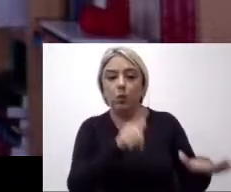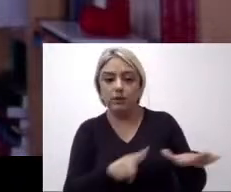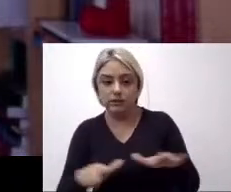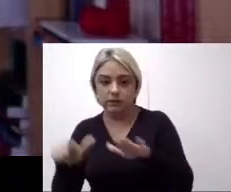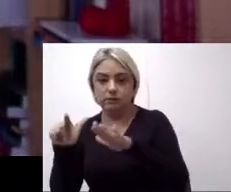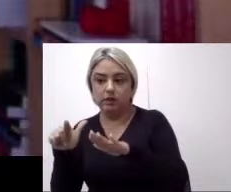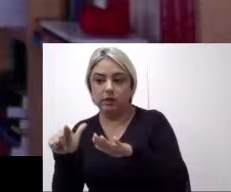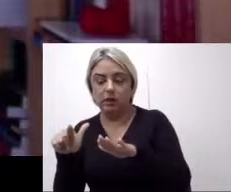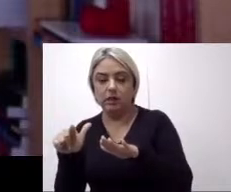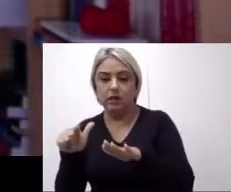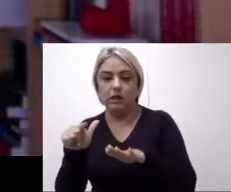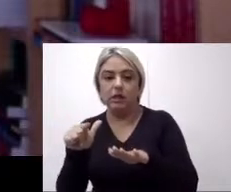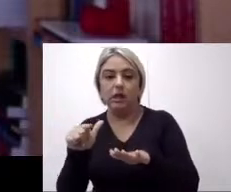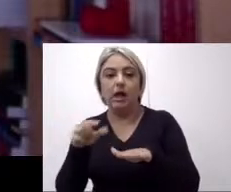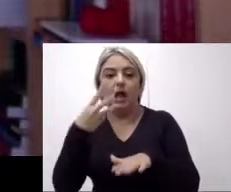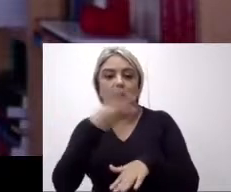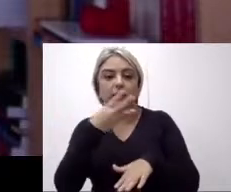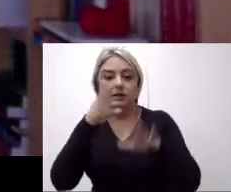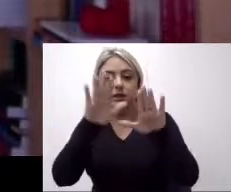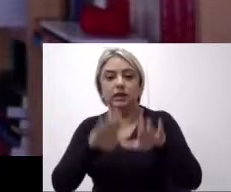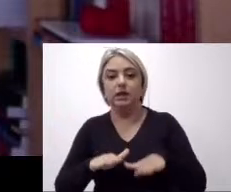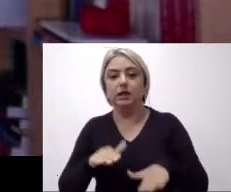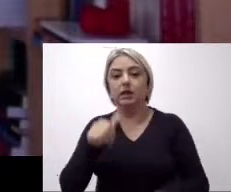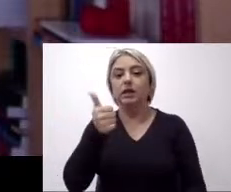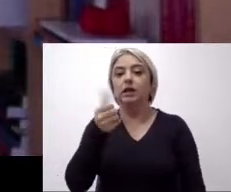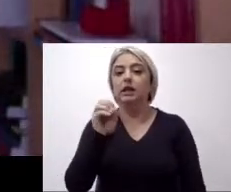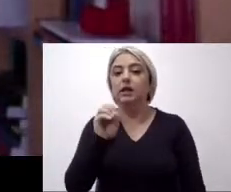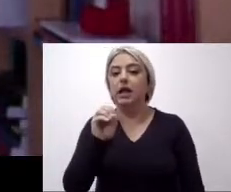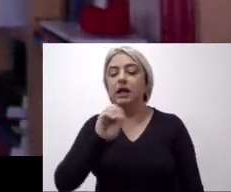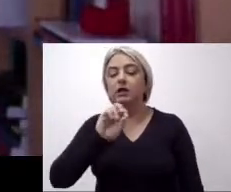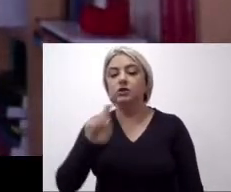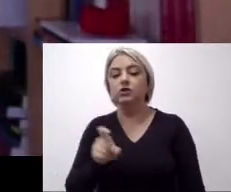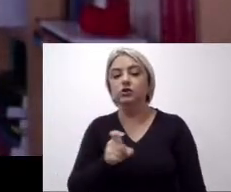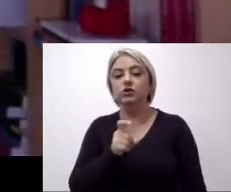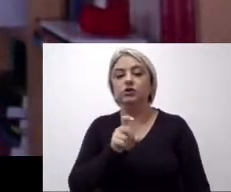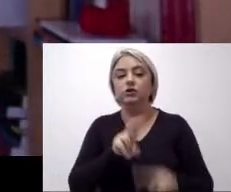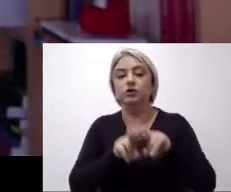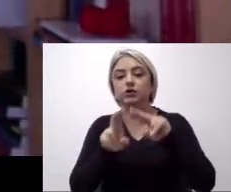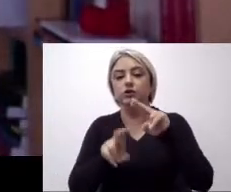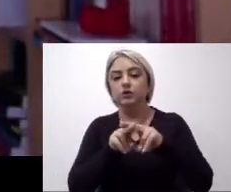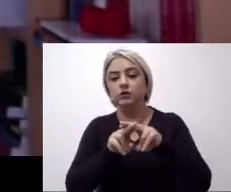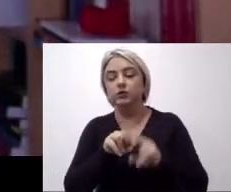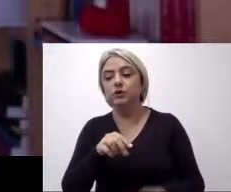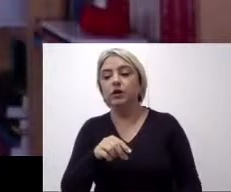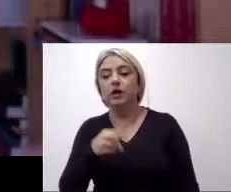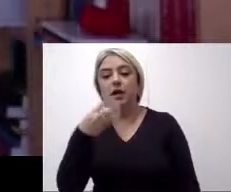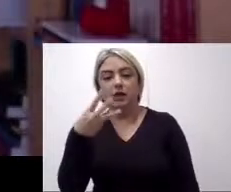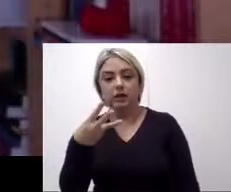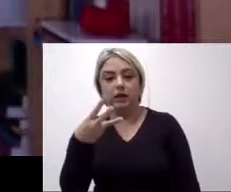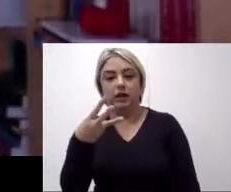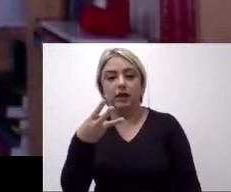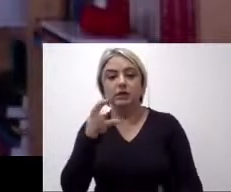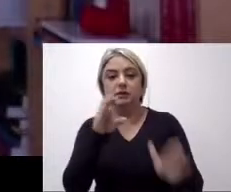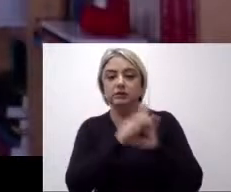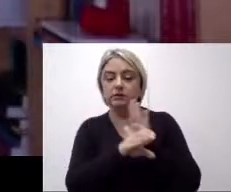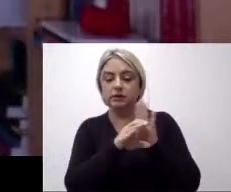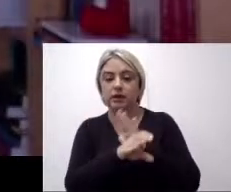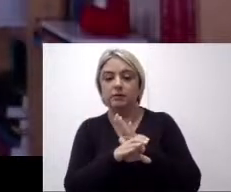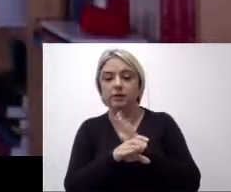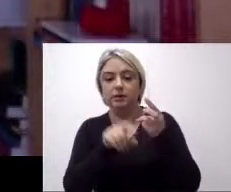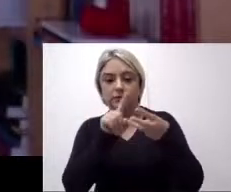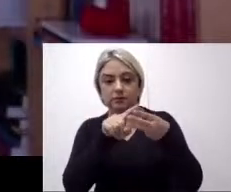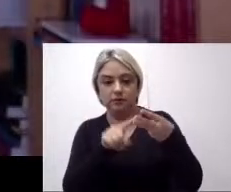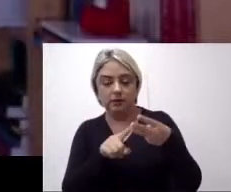10th, and with the presentation of 3 chapters. There will be a bit shorter presentation, but